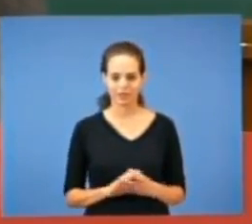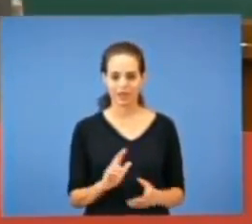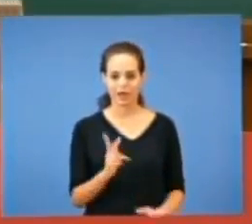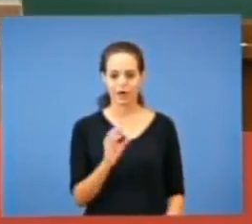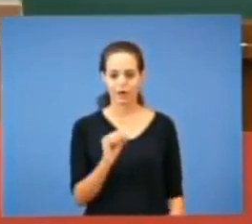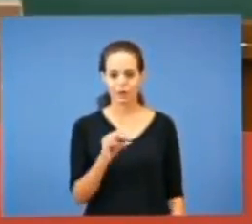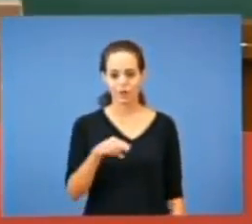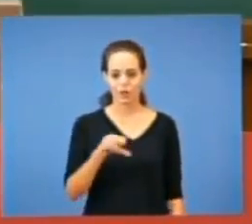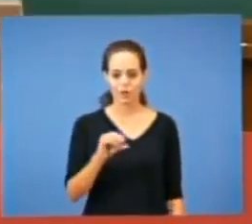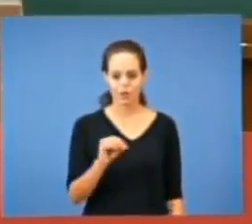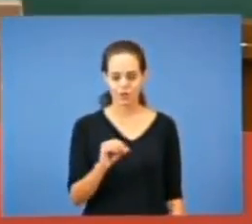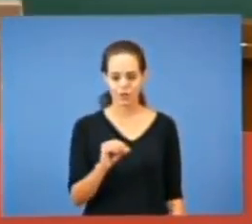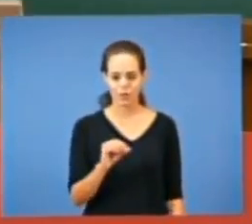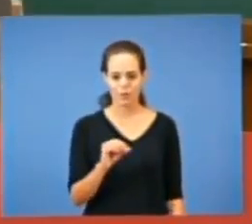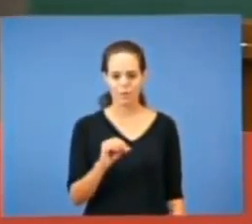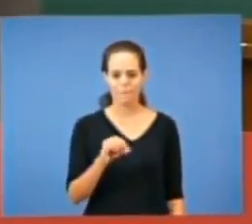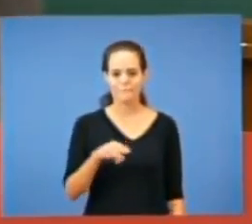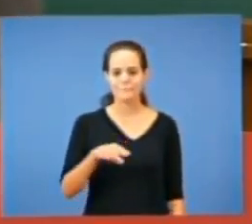onomatopoeia.